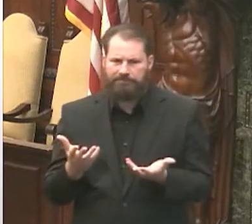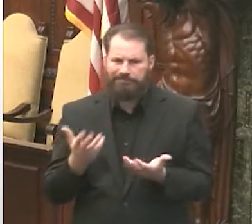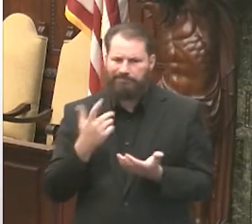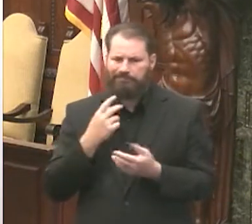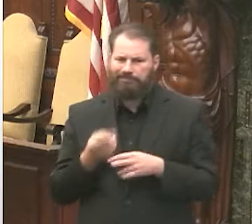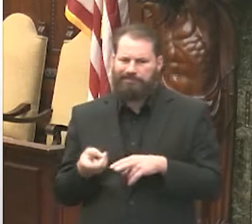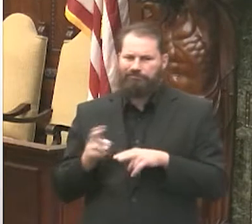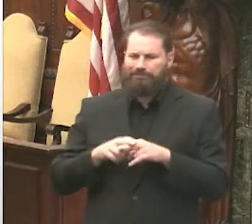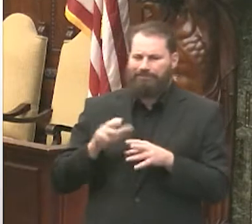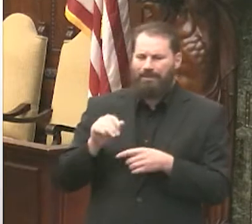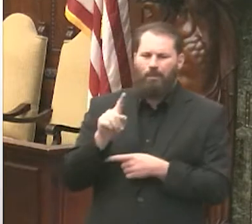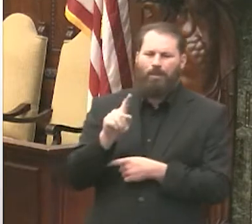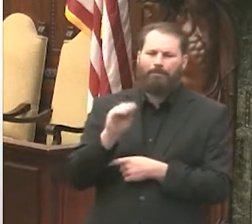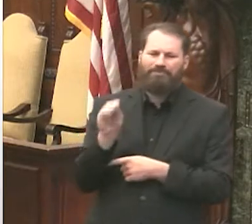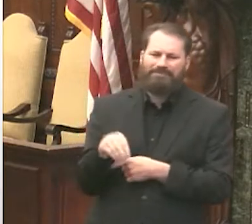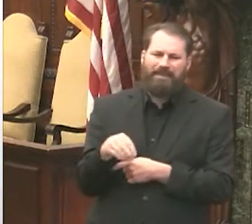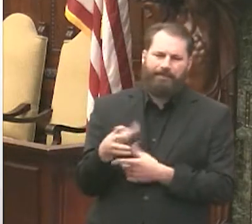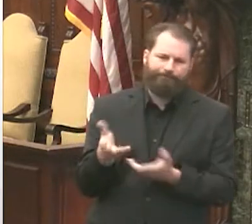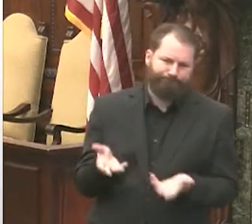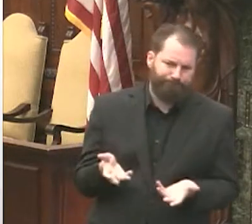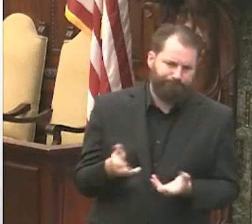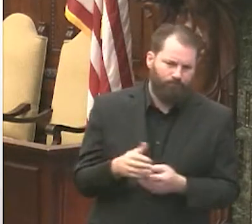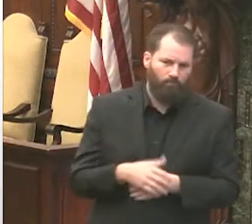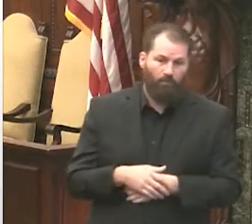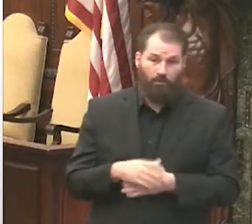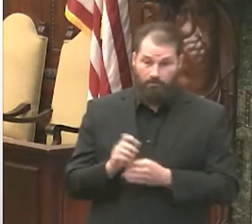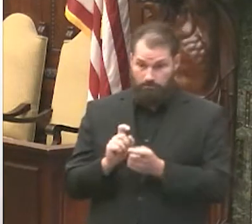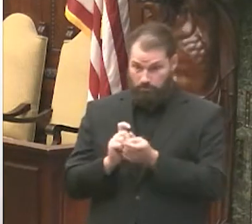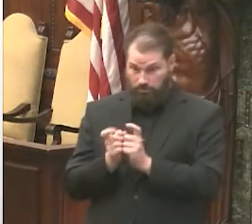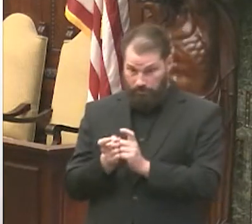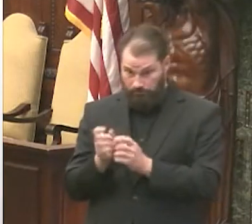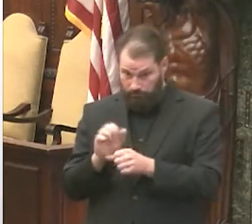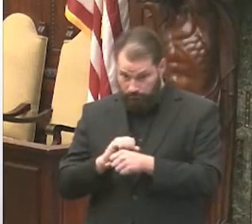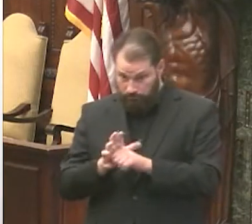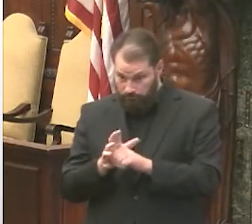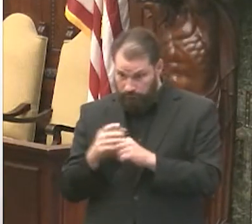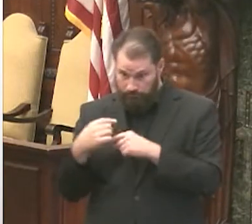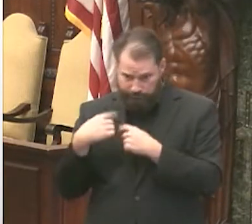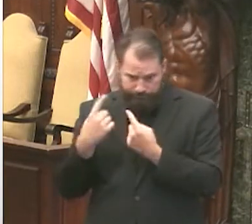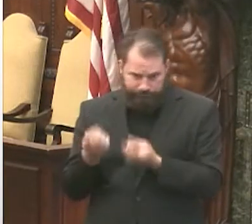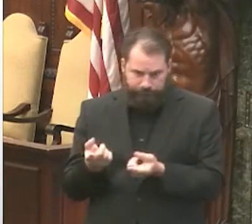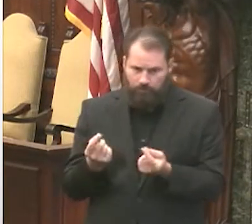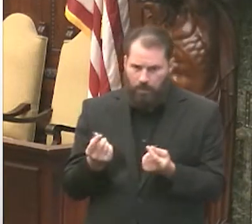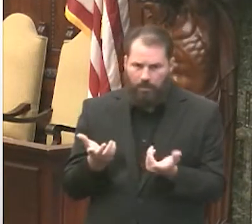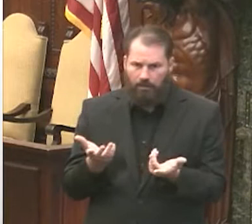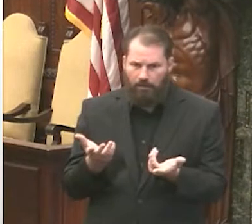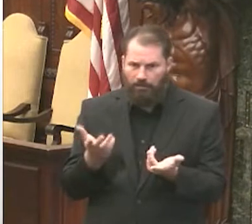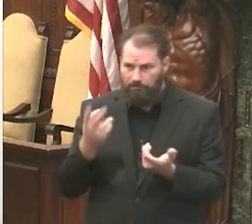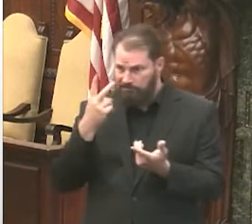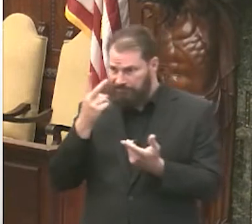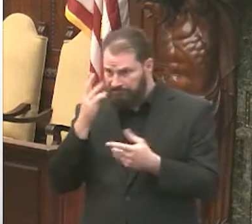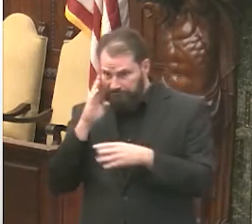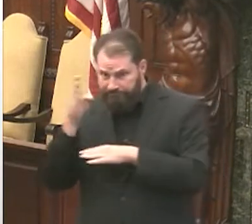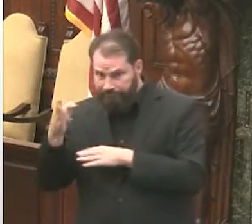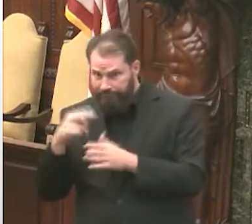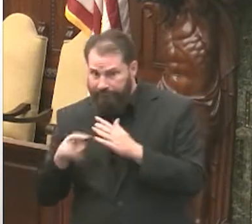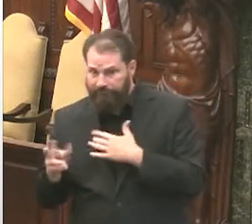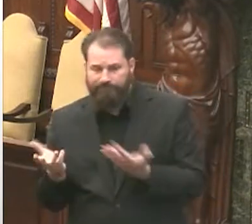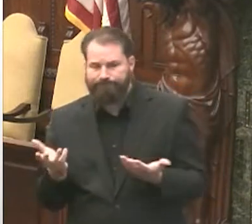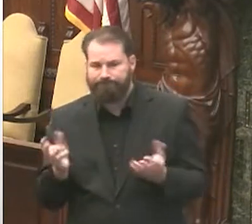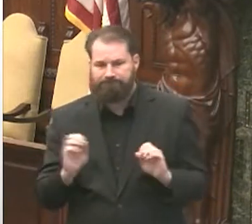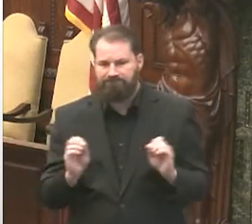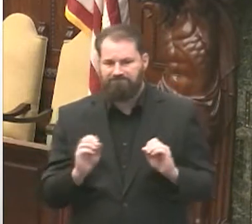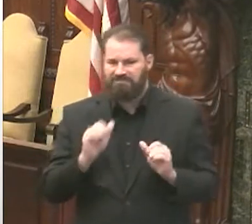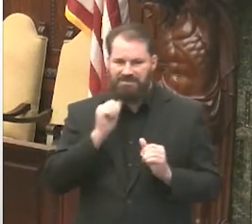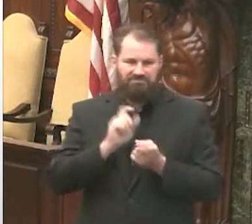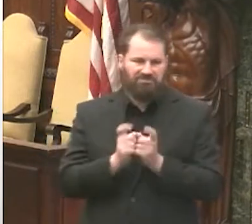and it doesn't change the overall shape of the epidemic wave or interpretation of where we are in the epidemic. And it doesn't change the case count here in